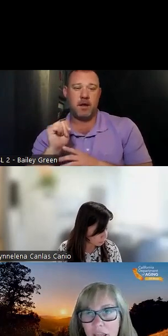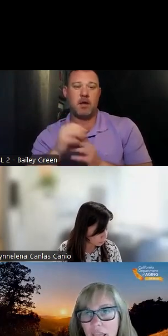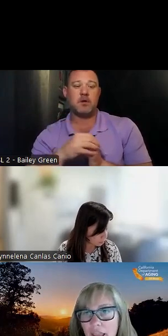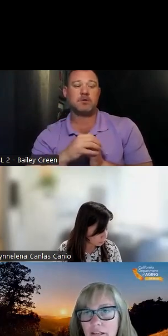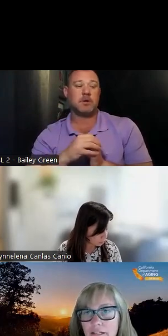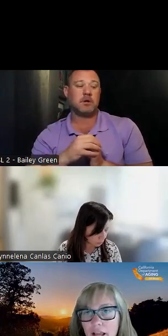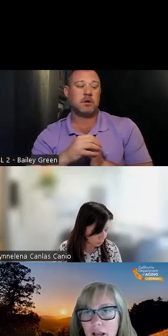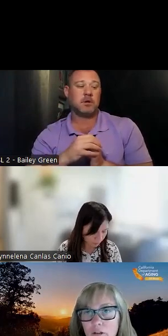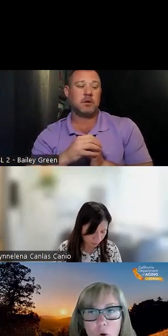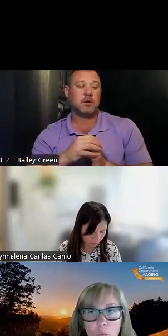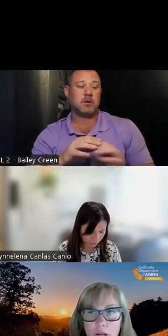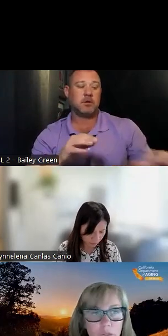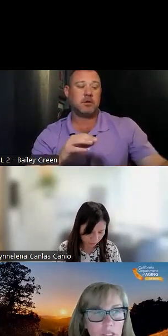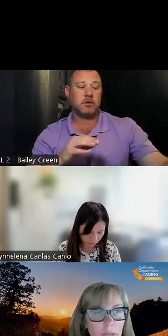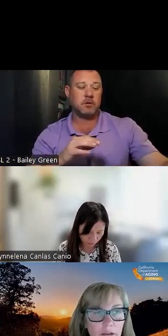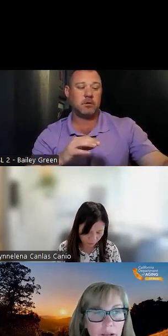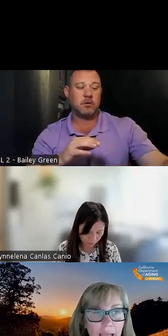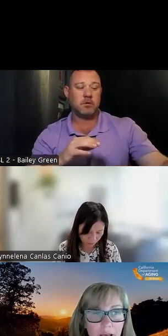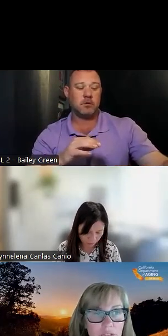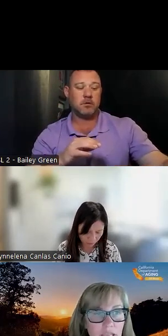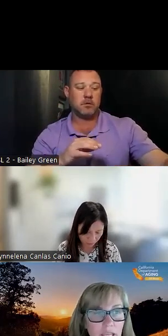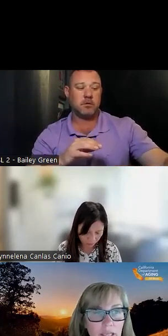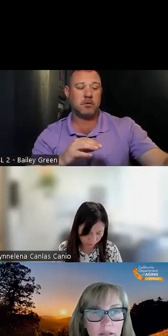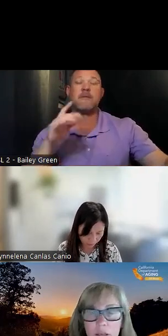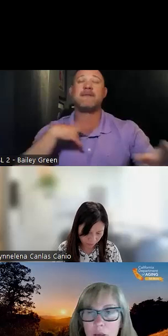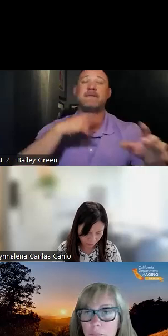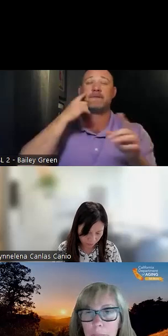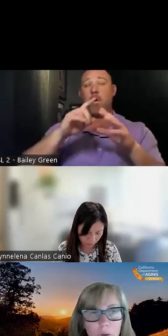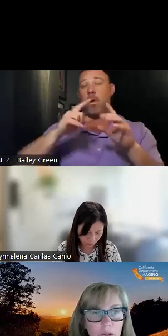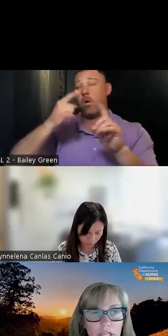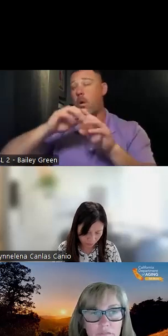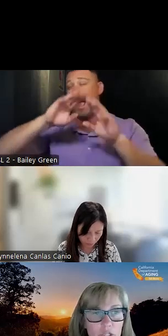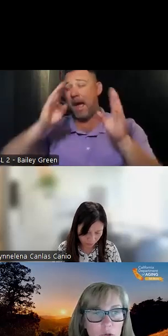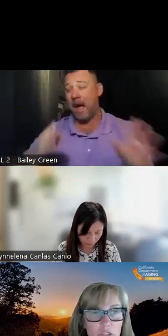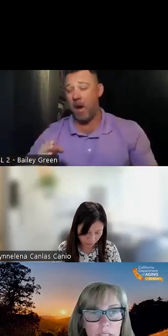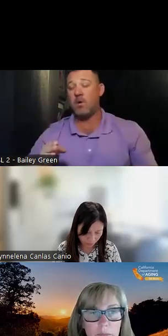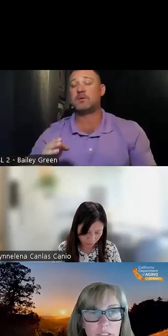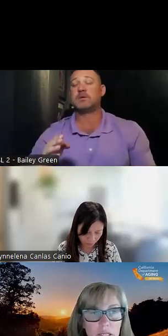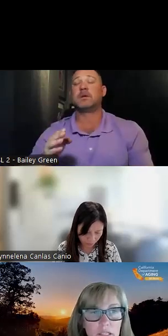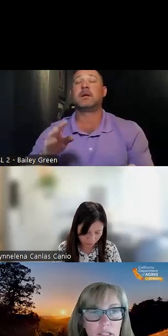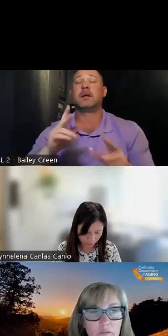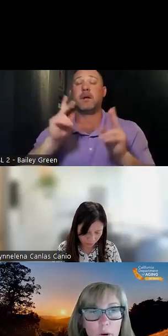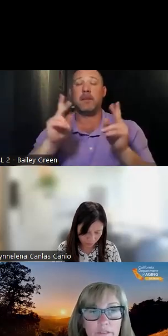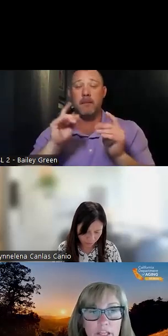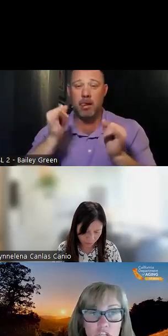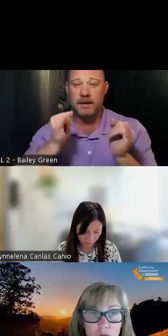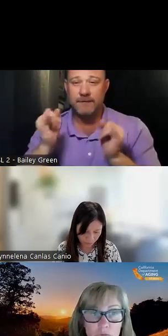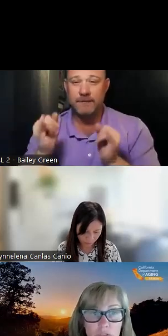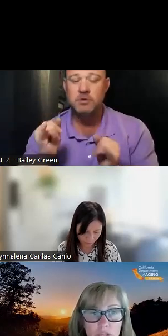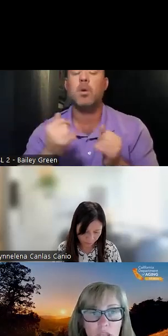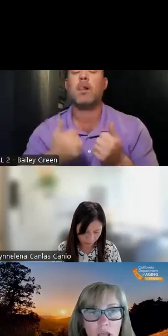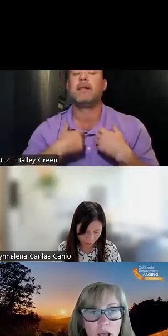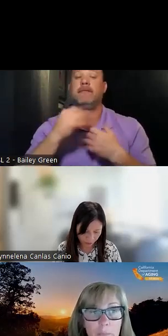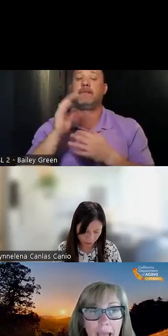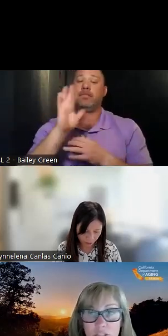Aging. And goal 1 really being around housing and people, individuals being able to live where they